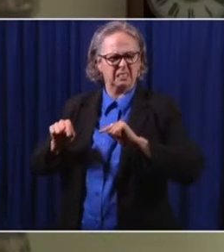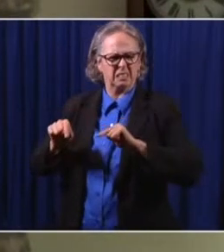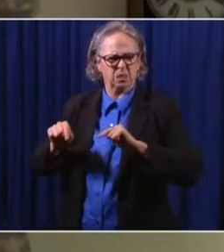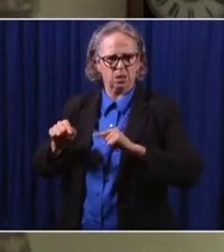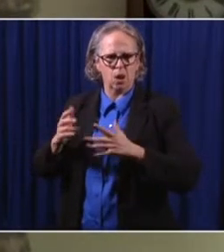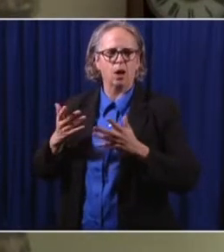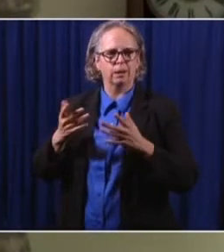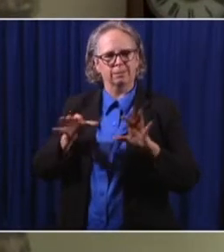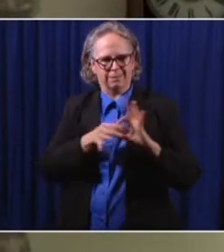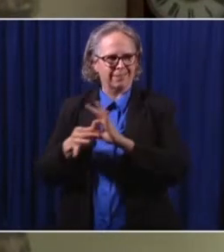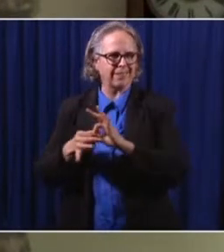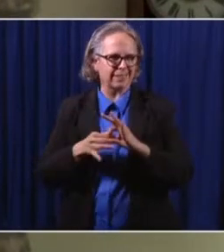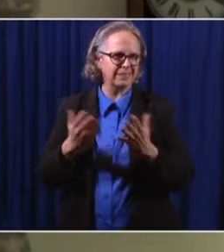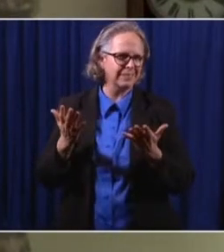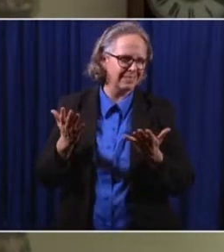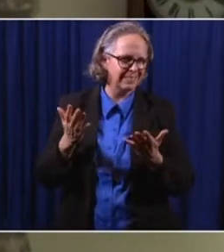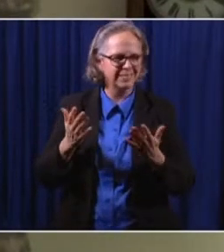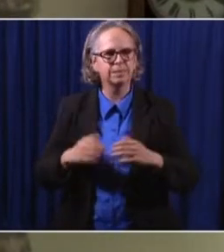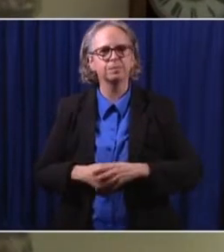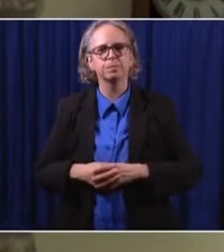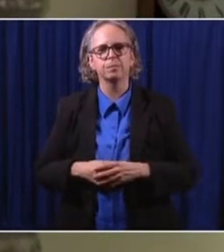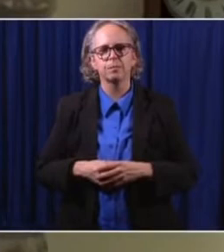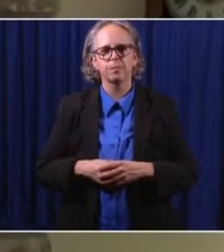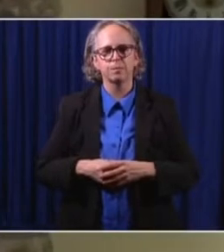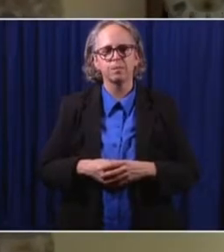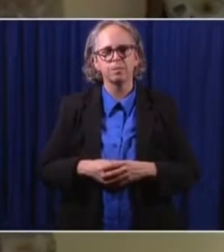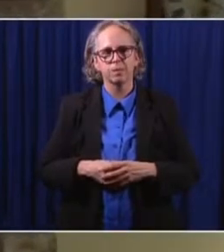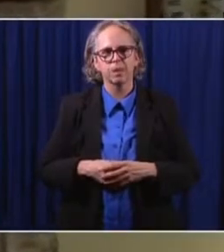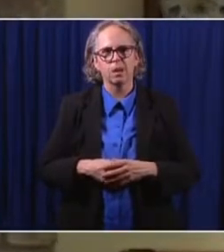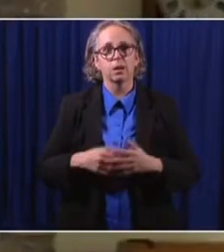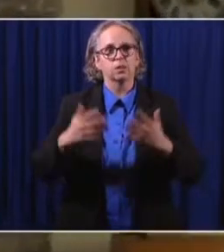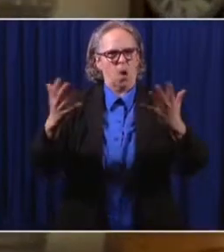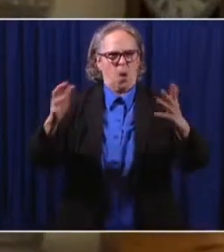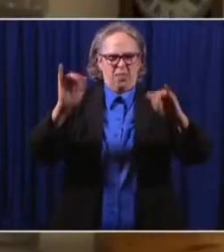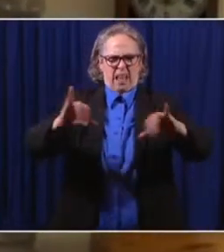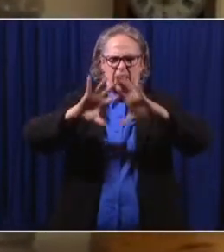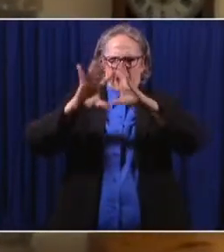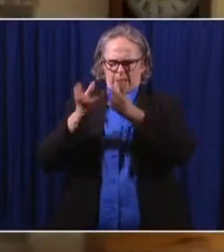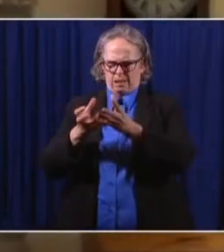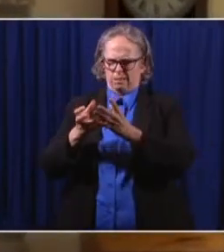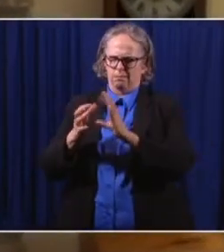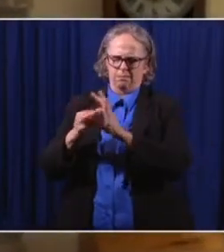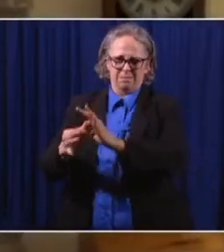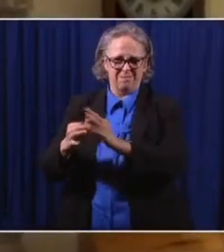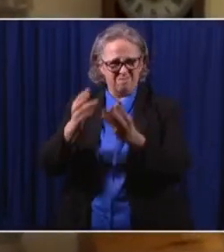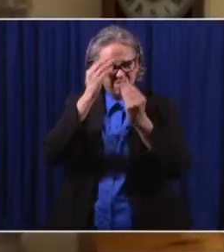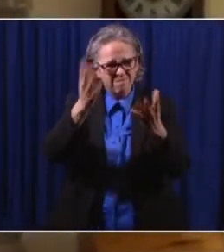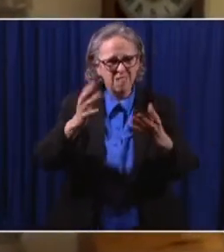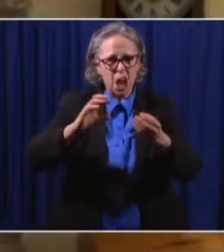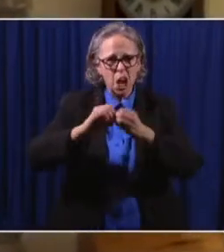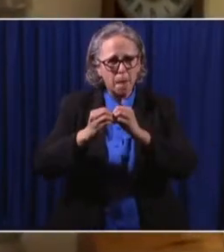let's go to our slides. And sadly, we have a real jump in cases.